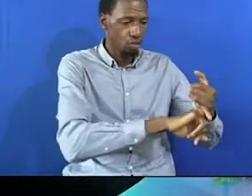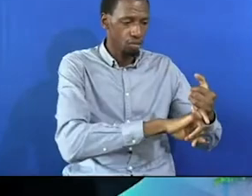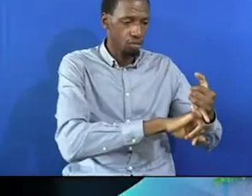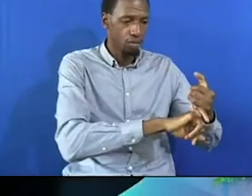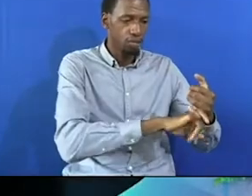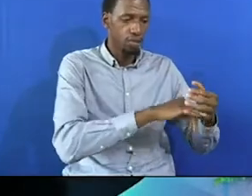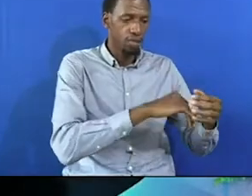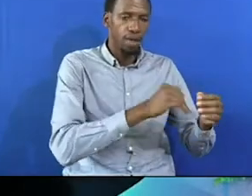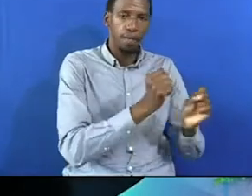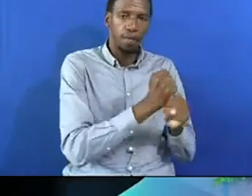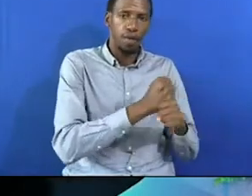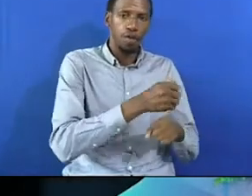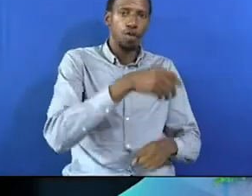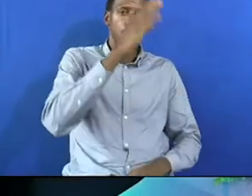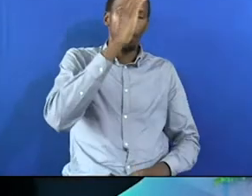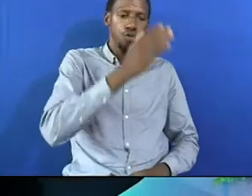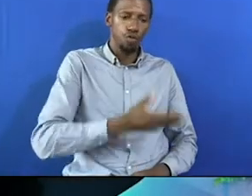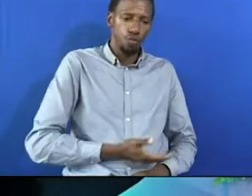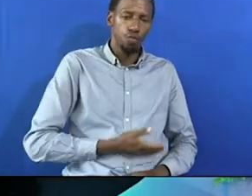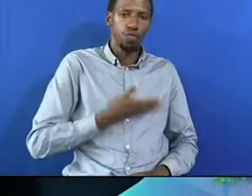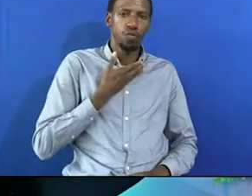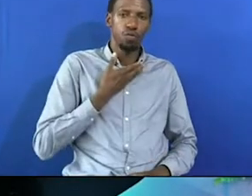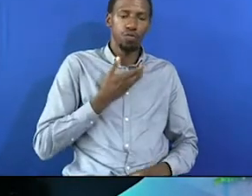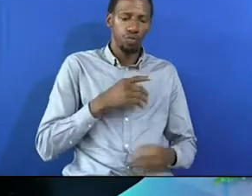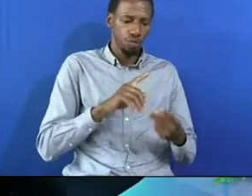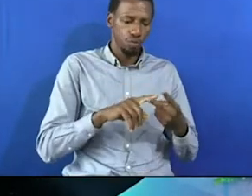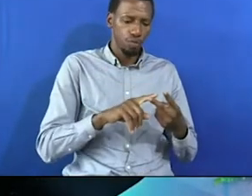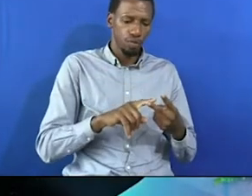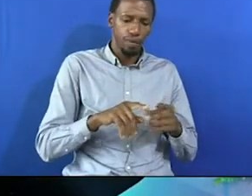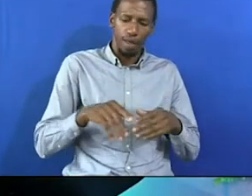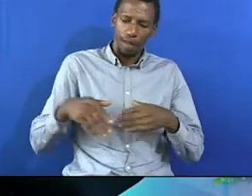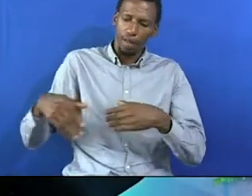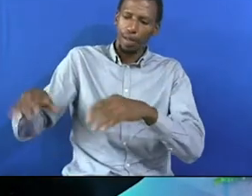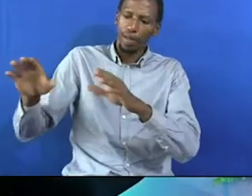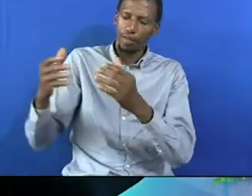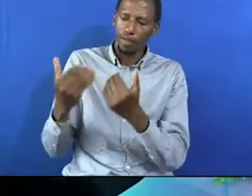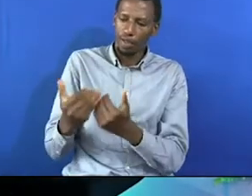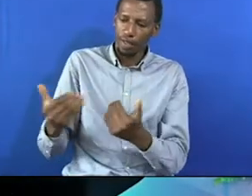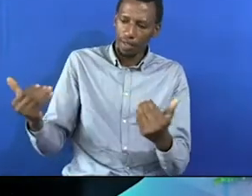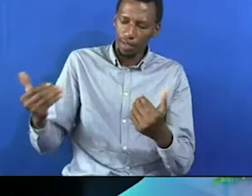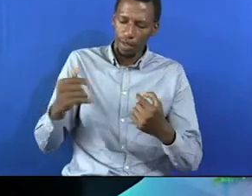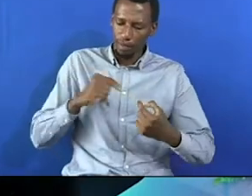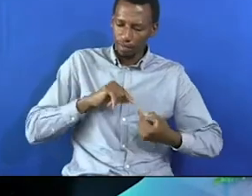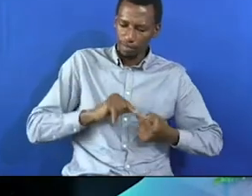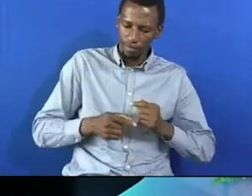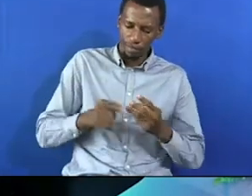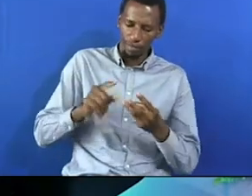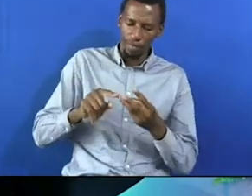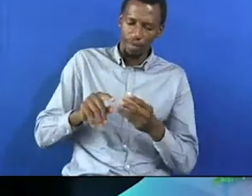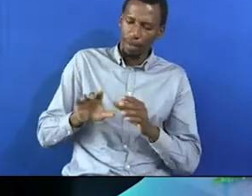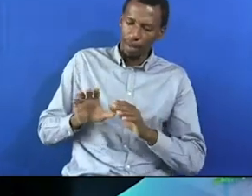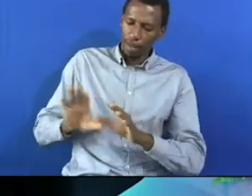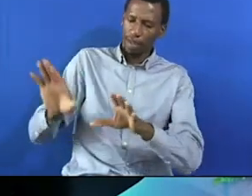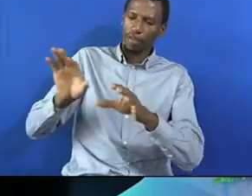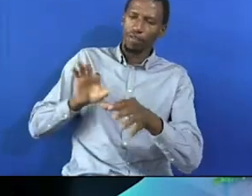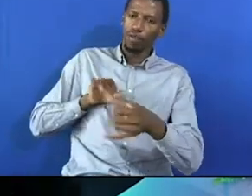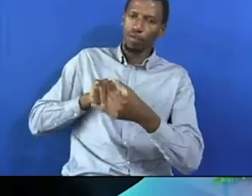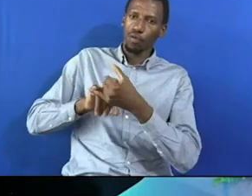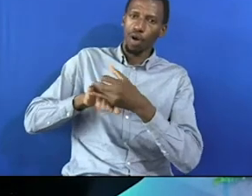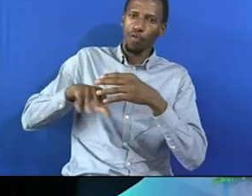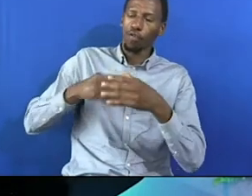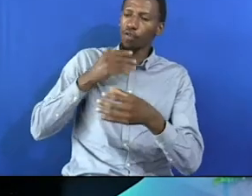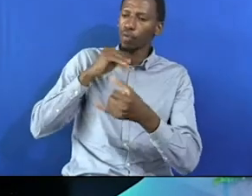offend God, leave children hurting, and leave a spouse hurting because of